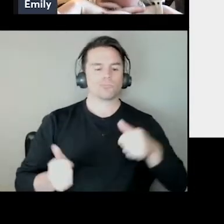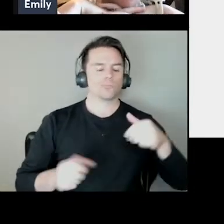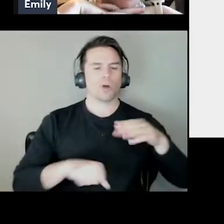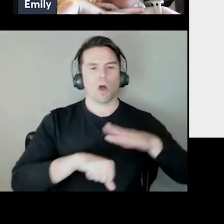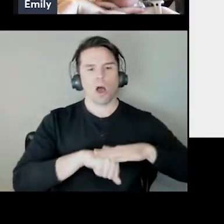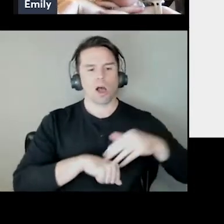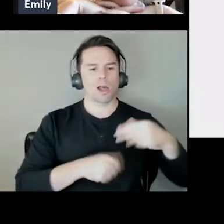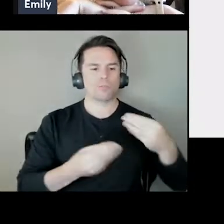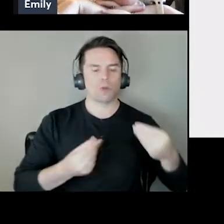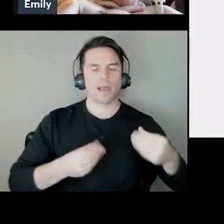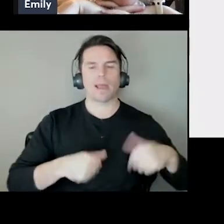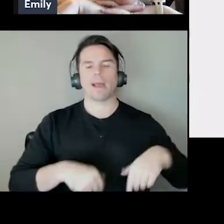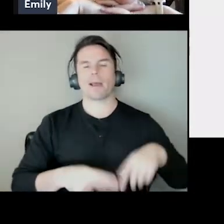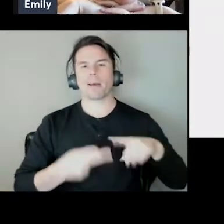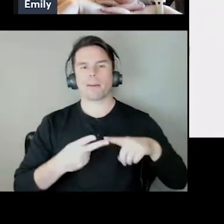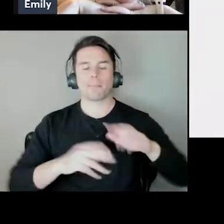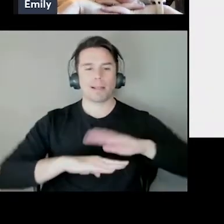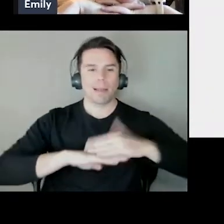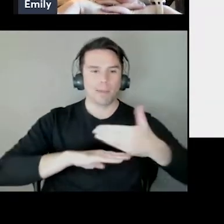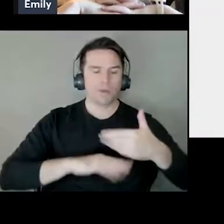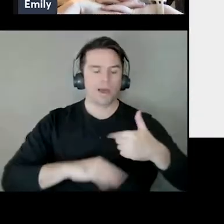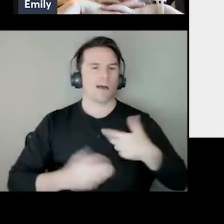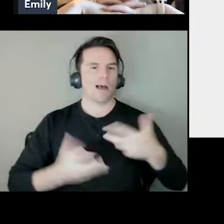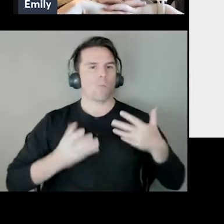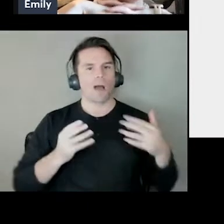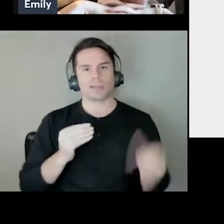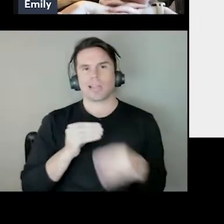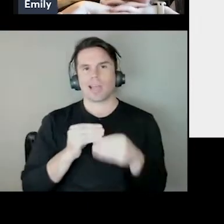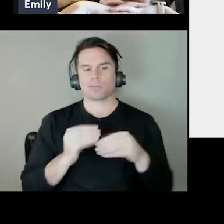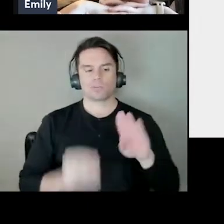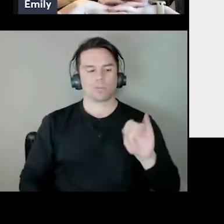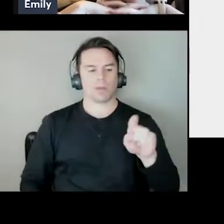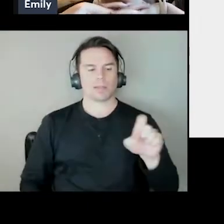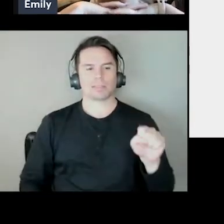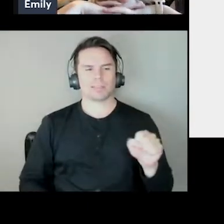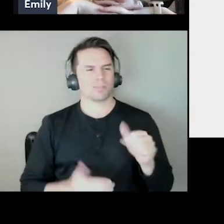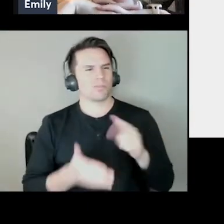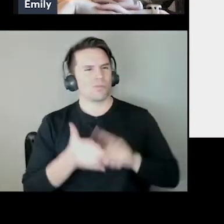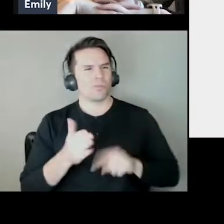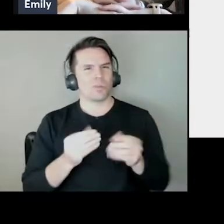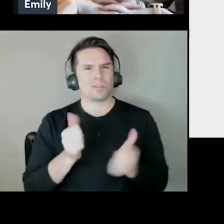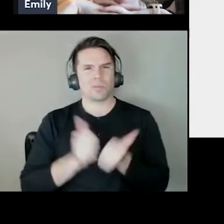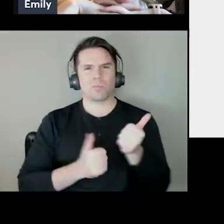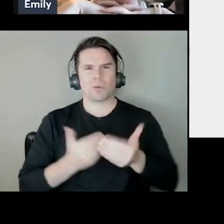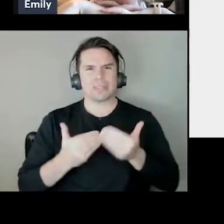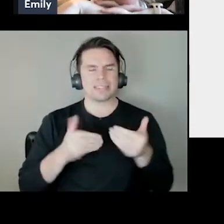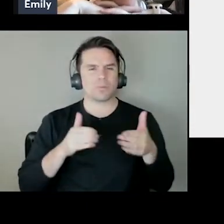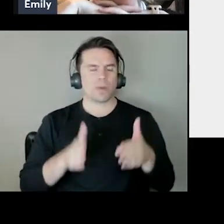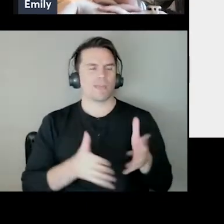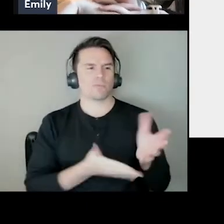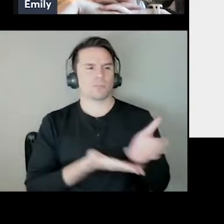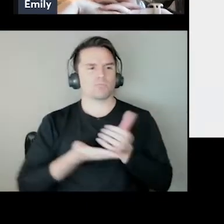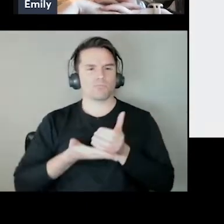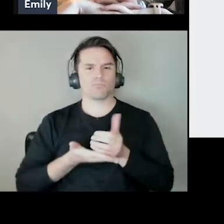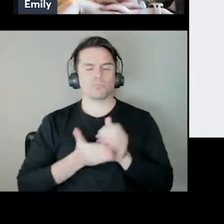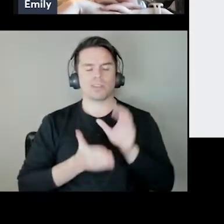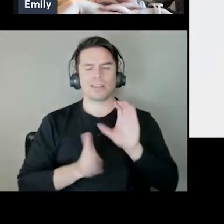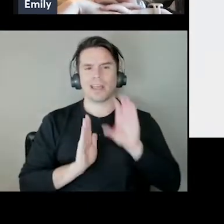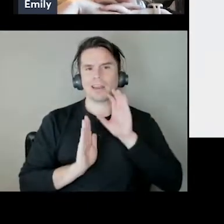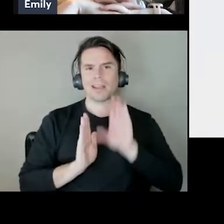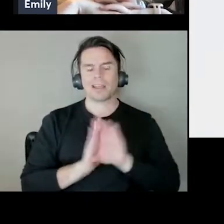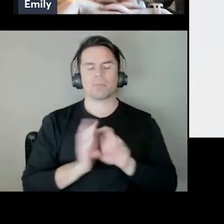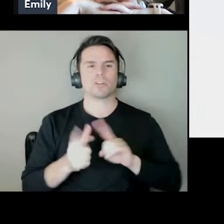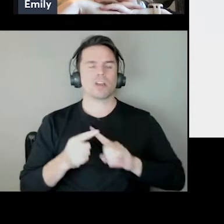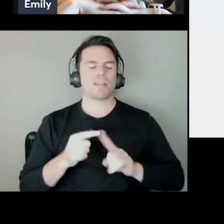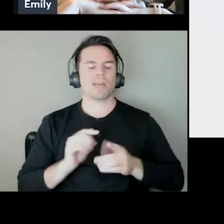boxes. What would you say is the easiest way for me to take that image and then run that on a deep learning AMI, for example, or run